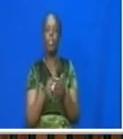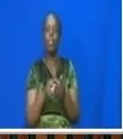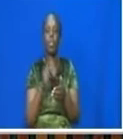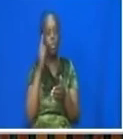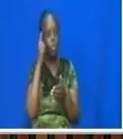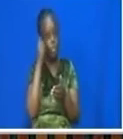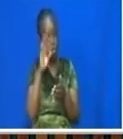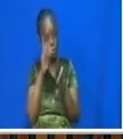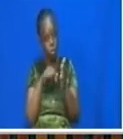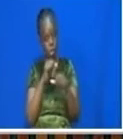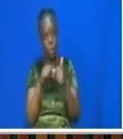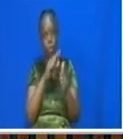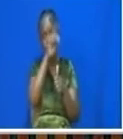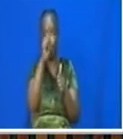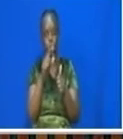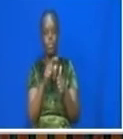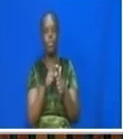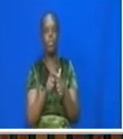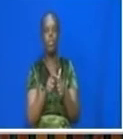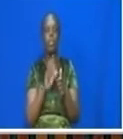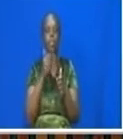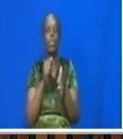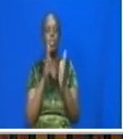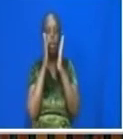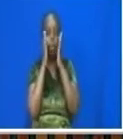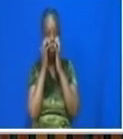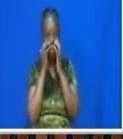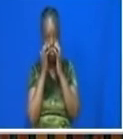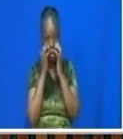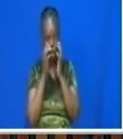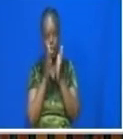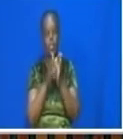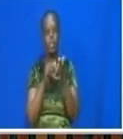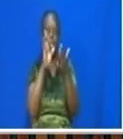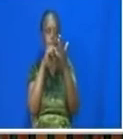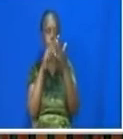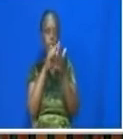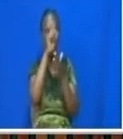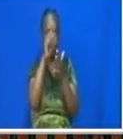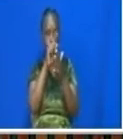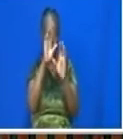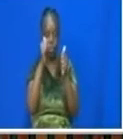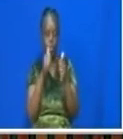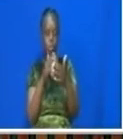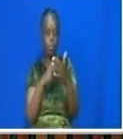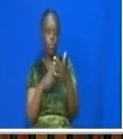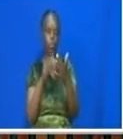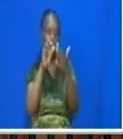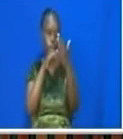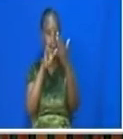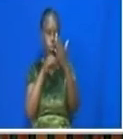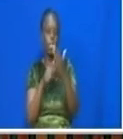you, how do you take in the question? First, open your eyes, read the